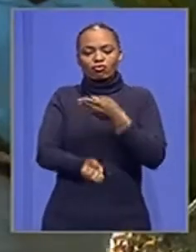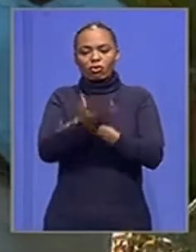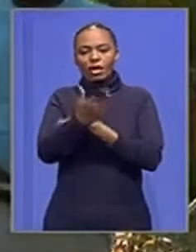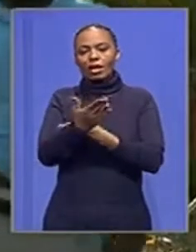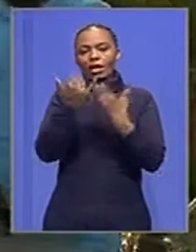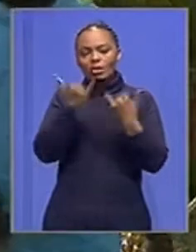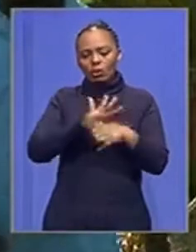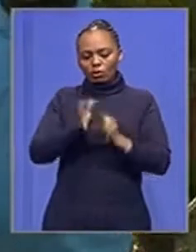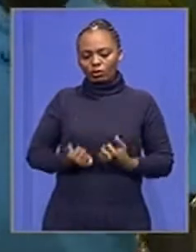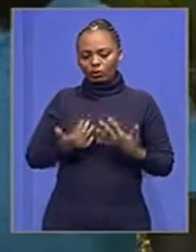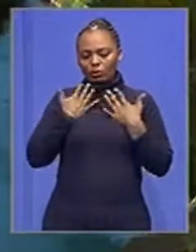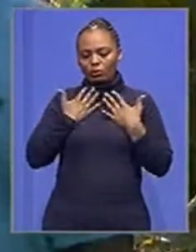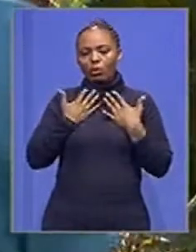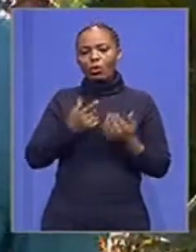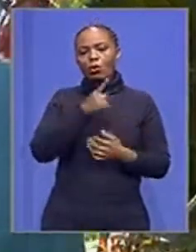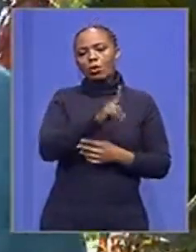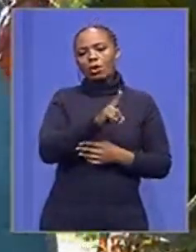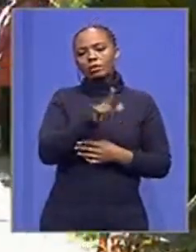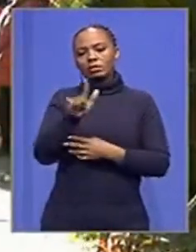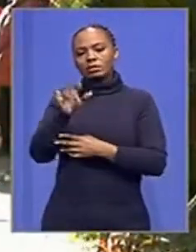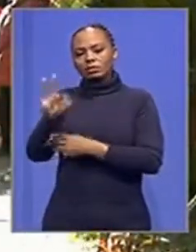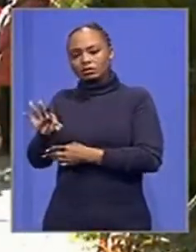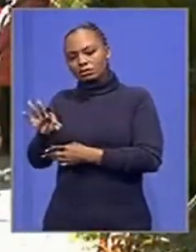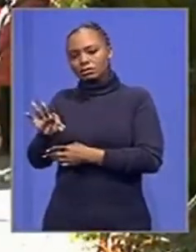ba 173, bašomi ka